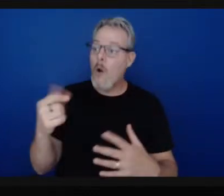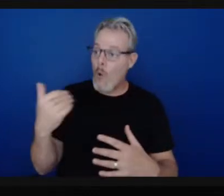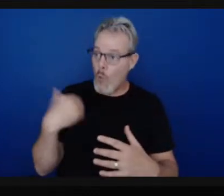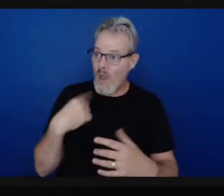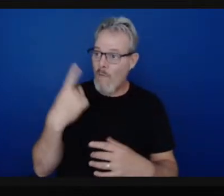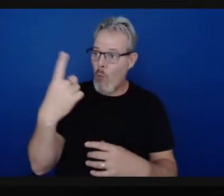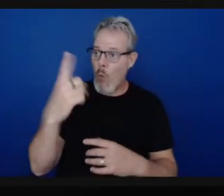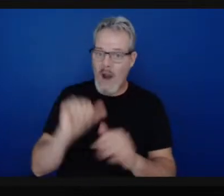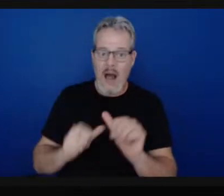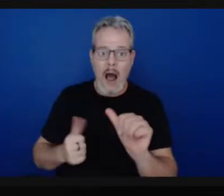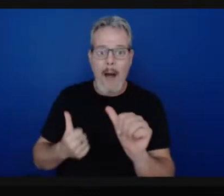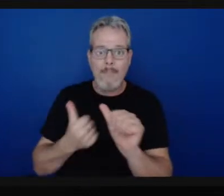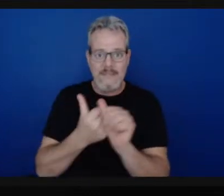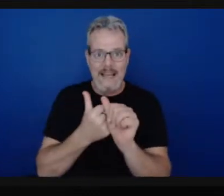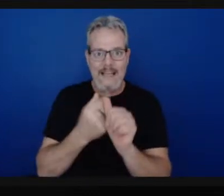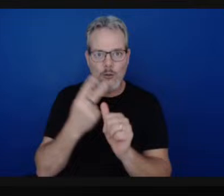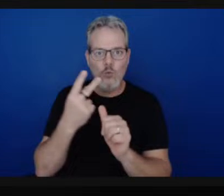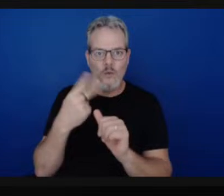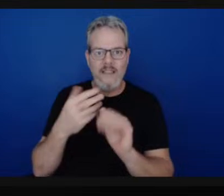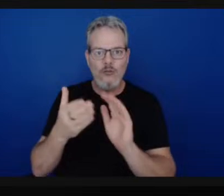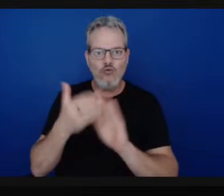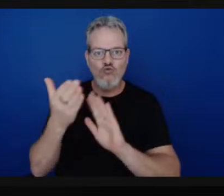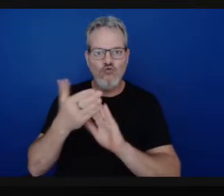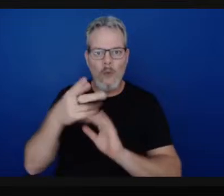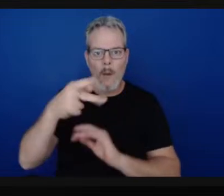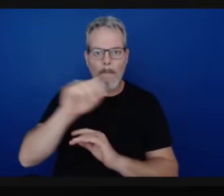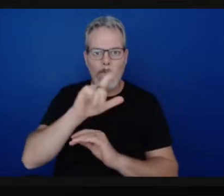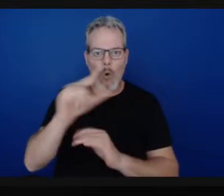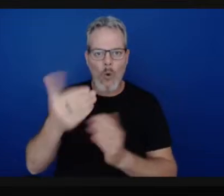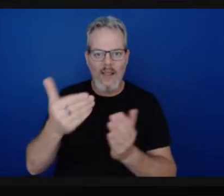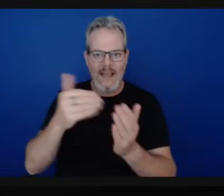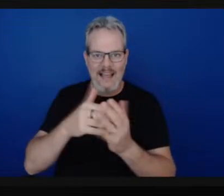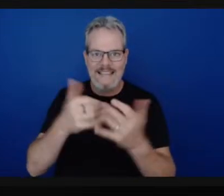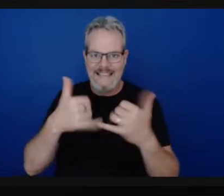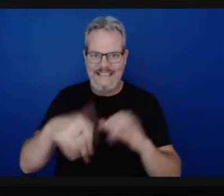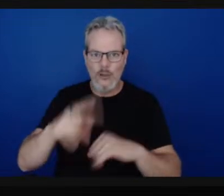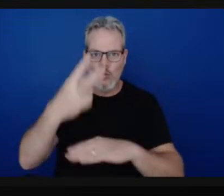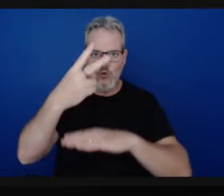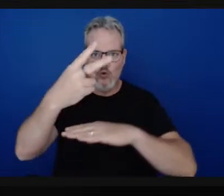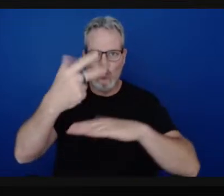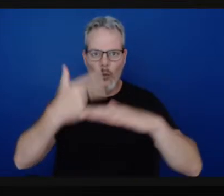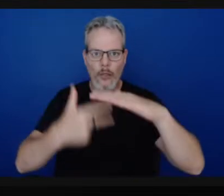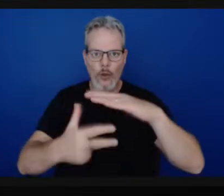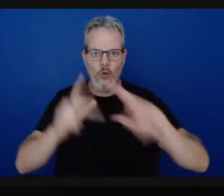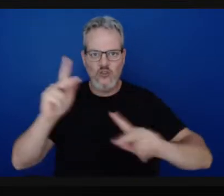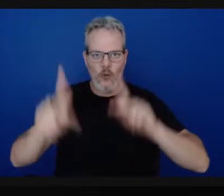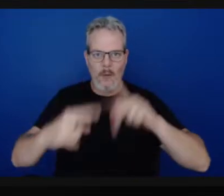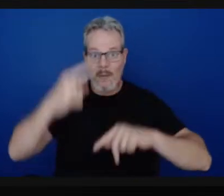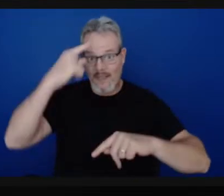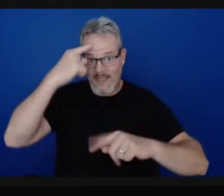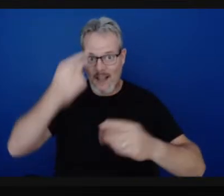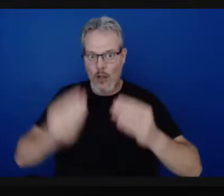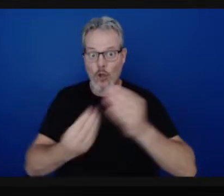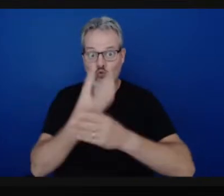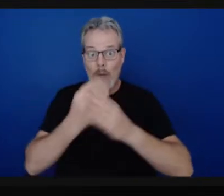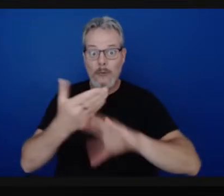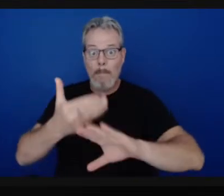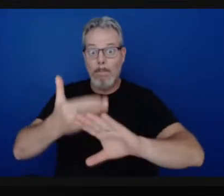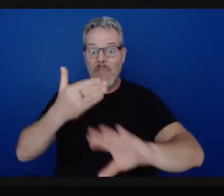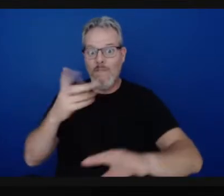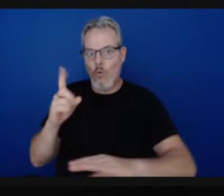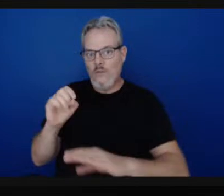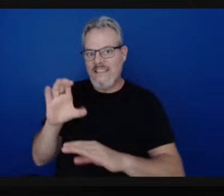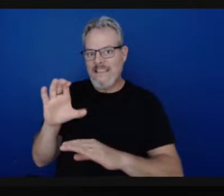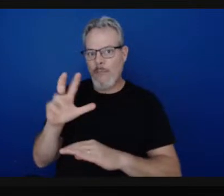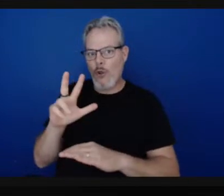update on the we did run the poll again, and still 2/3 of people think it'll be before December 31st on the over under on